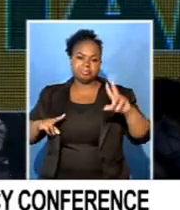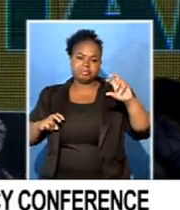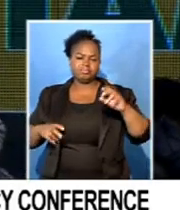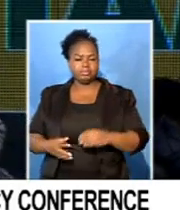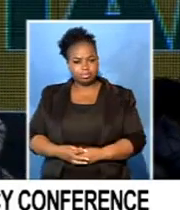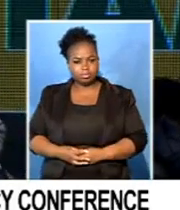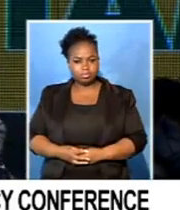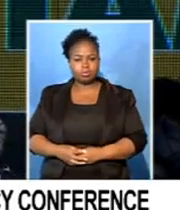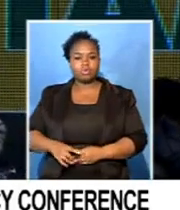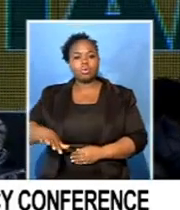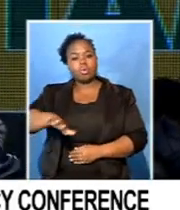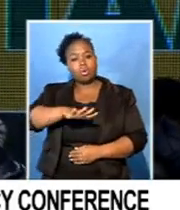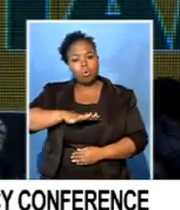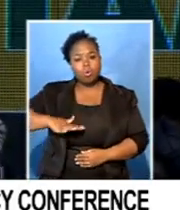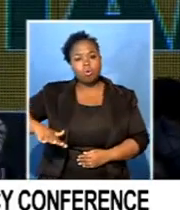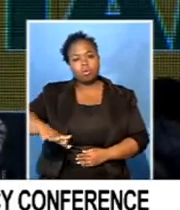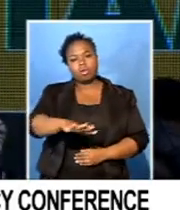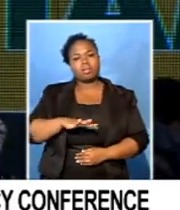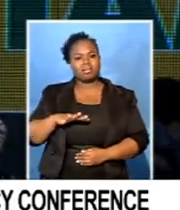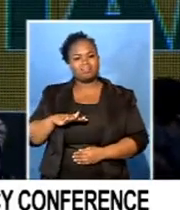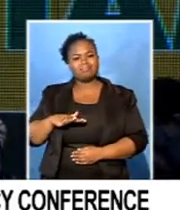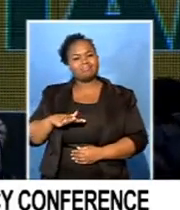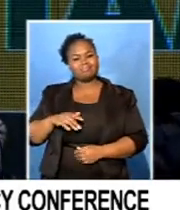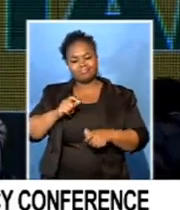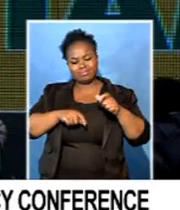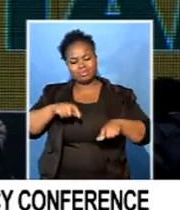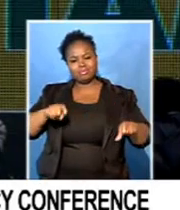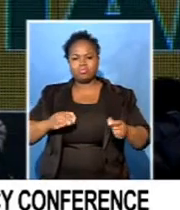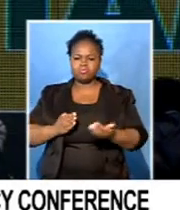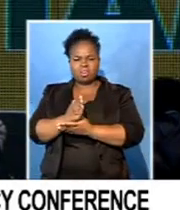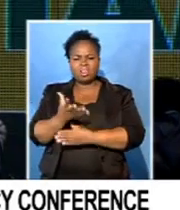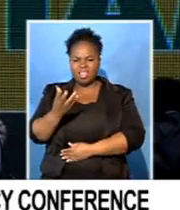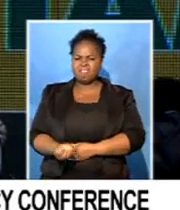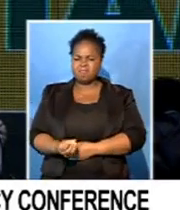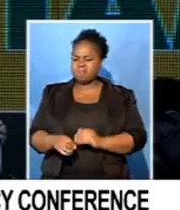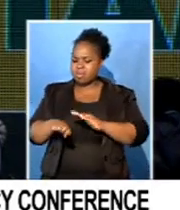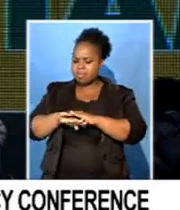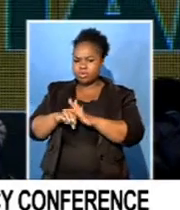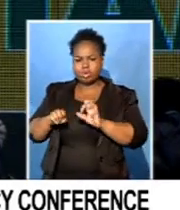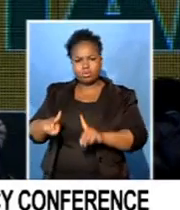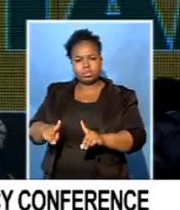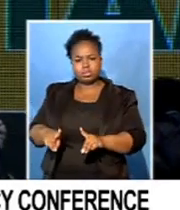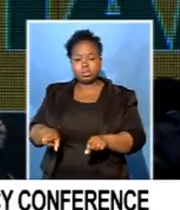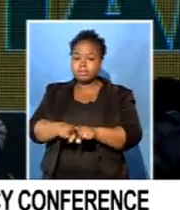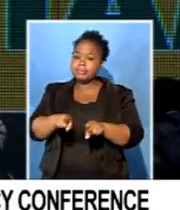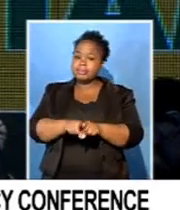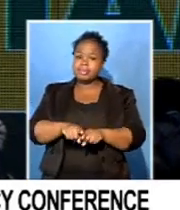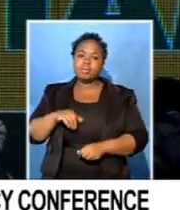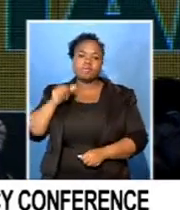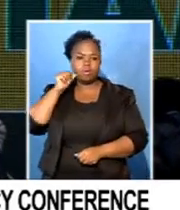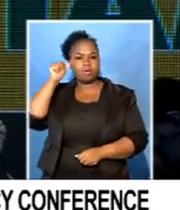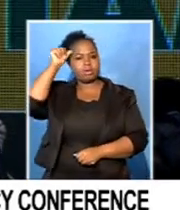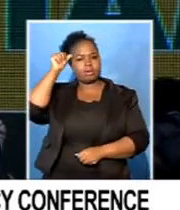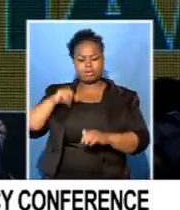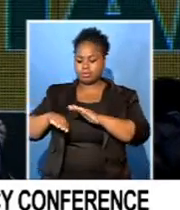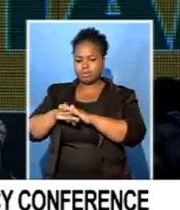"Everyone has the right to a basic education, including adult basic education,